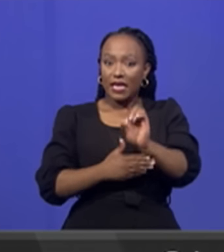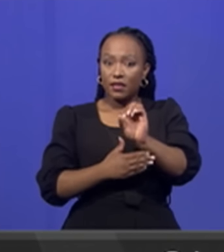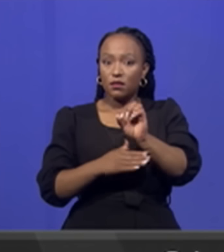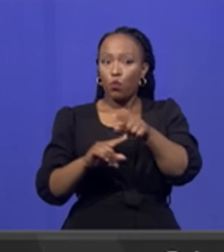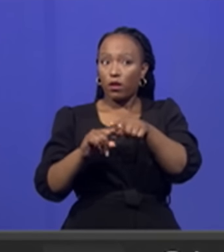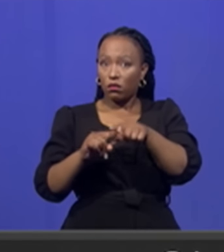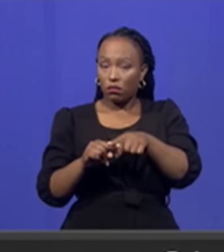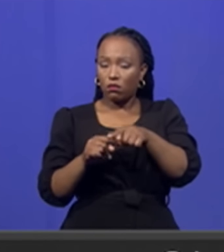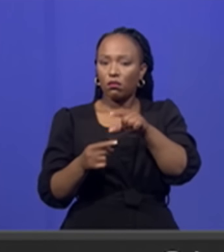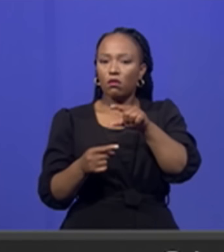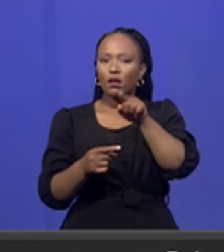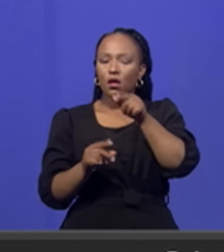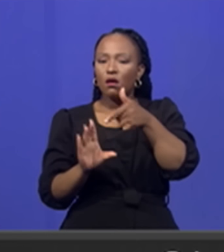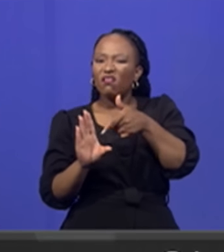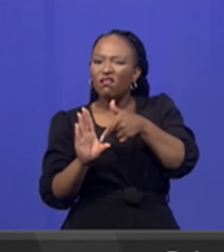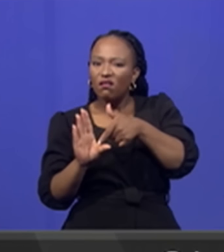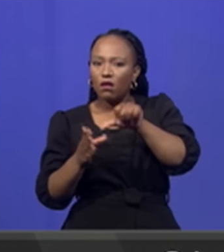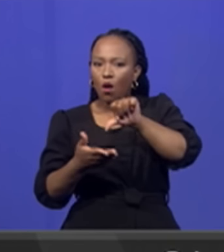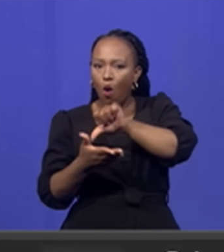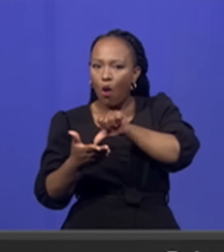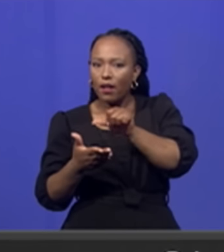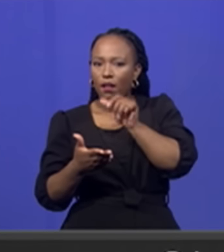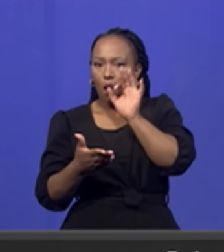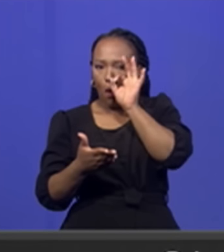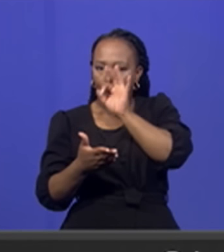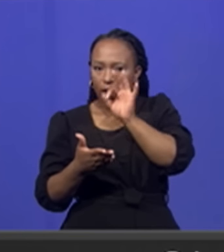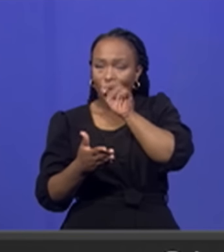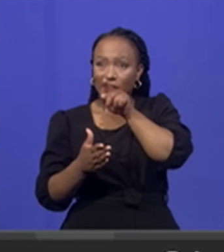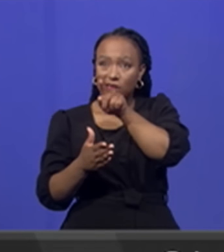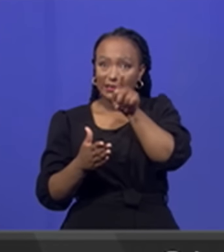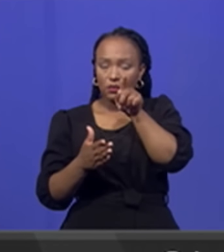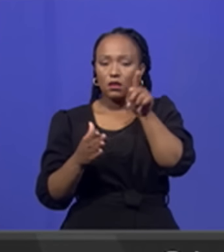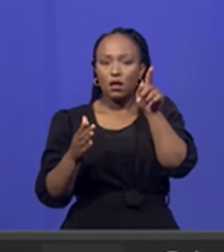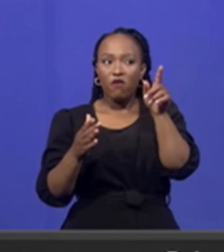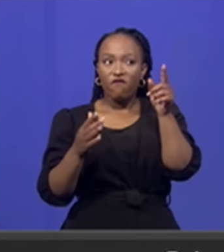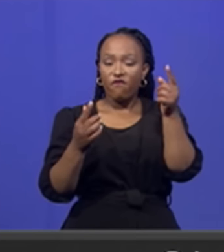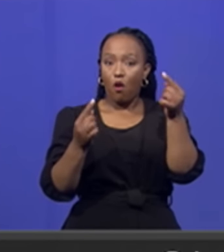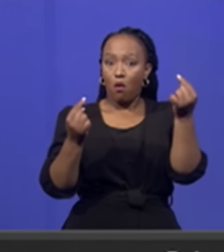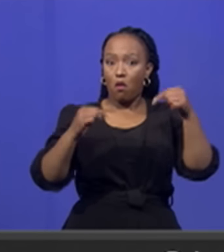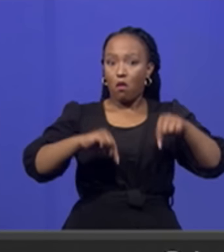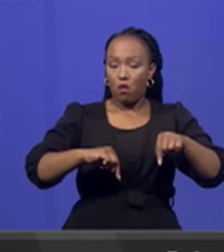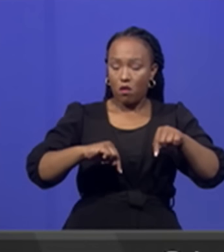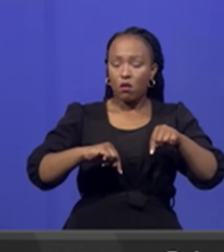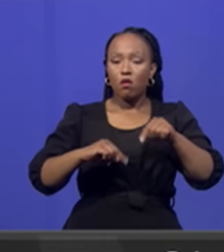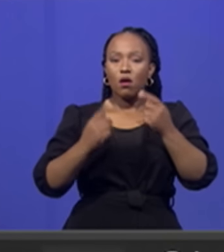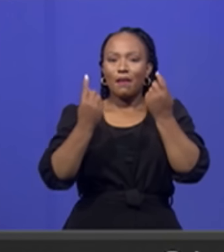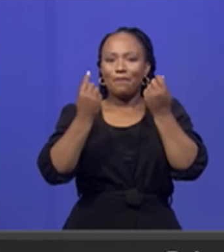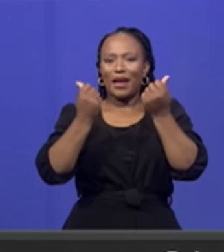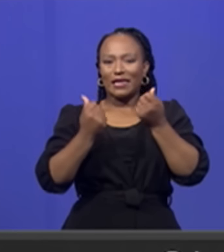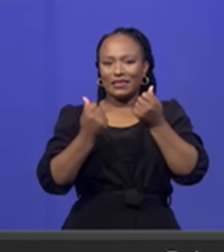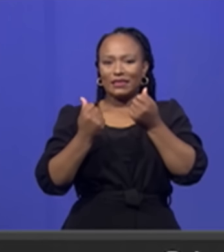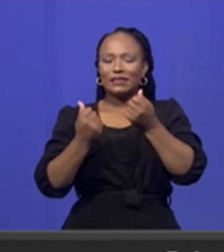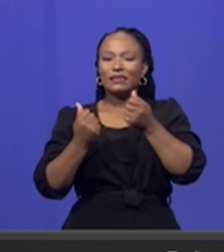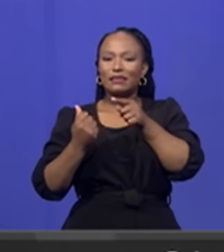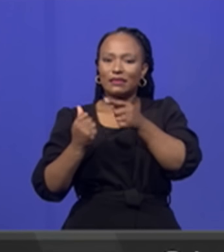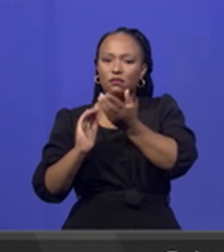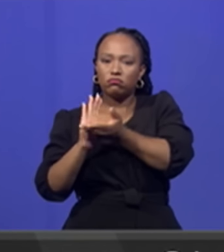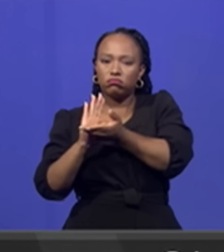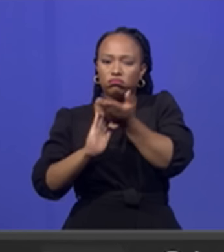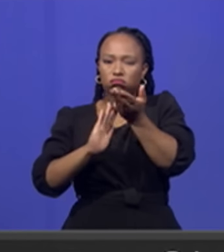and so it will impact our oil flow. And secondly, the rising oil prices will definitely